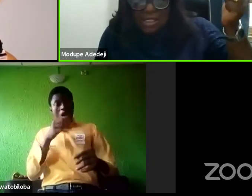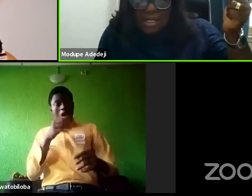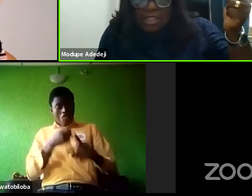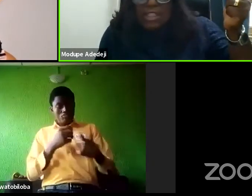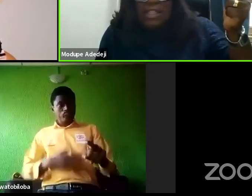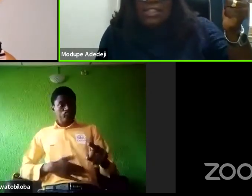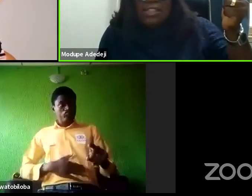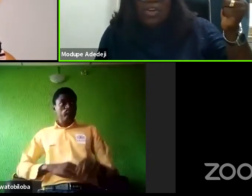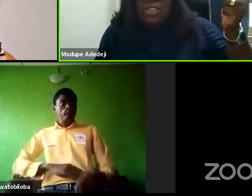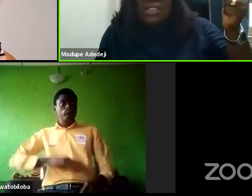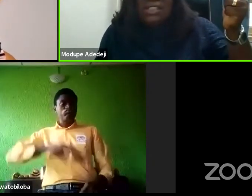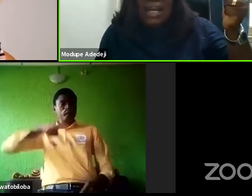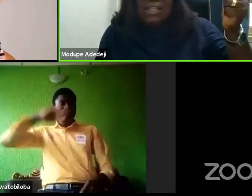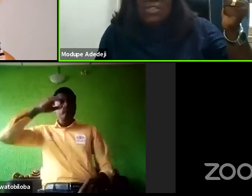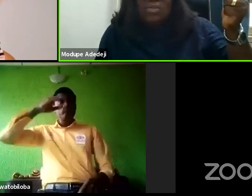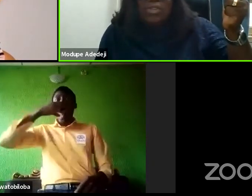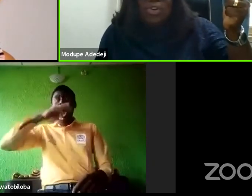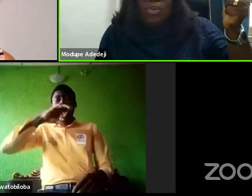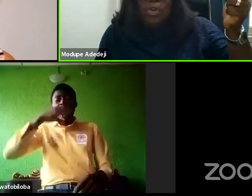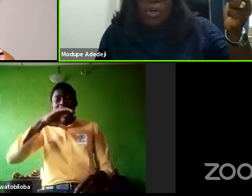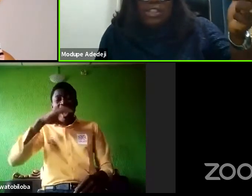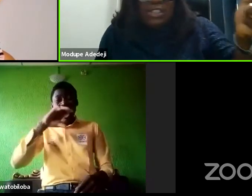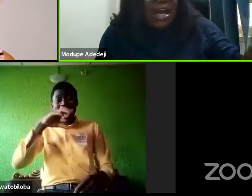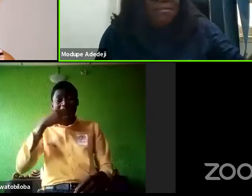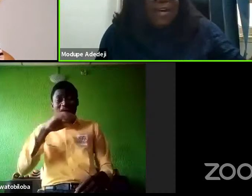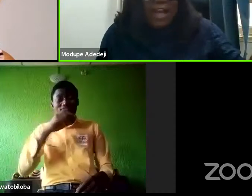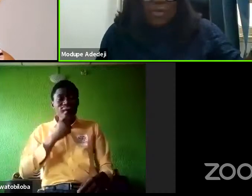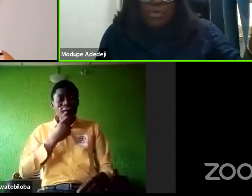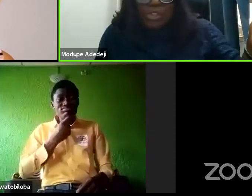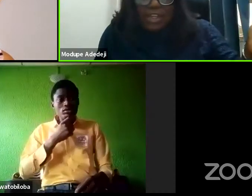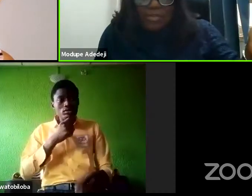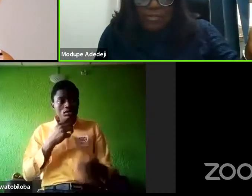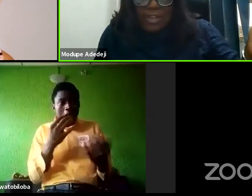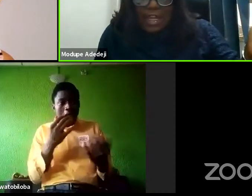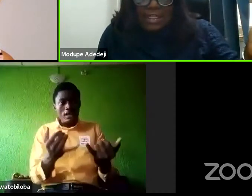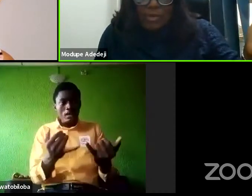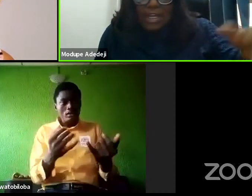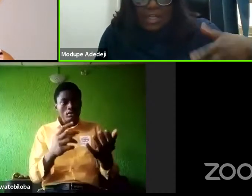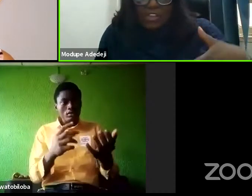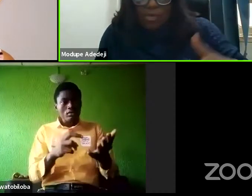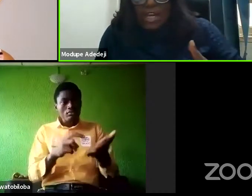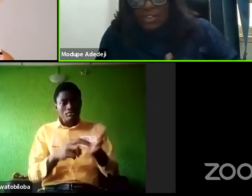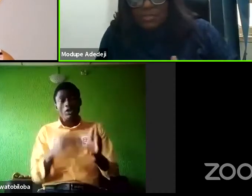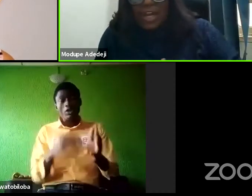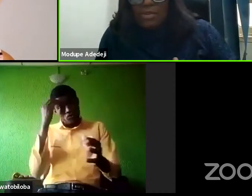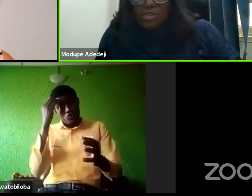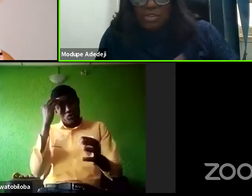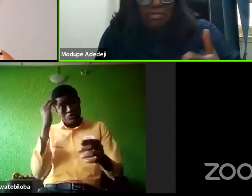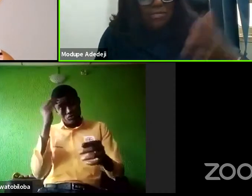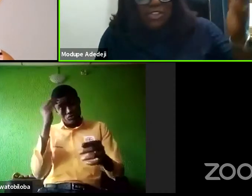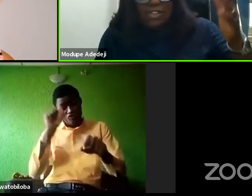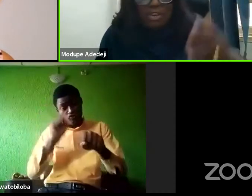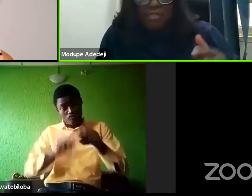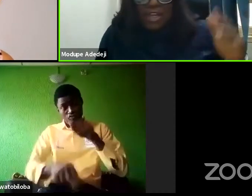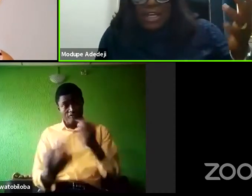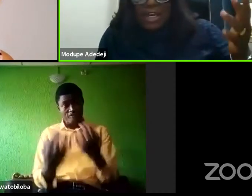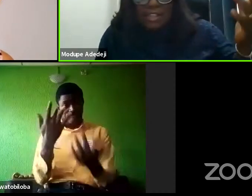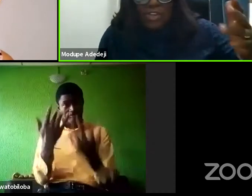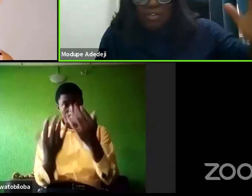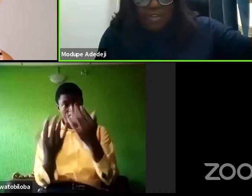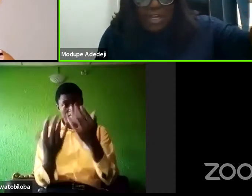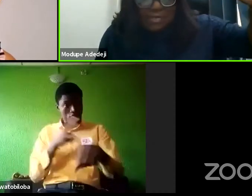heat. The heat is not, it's like, these are firewood that you feel like when when they're using firewood, the days